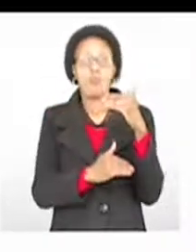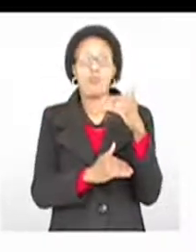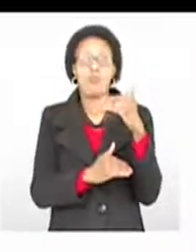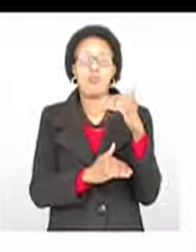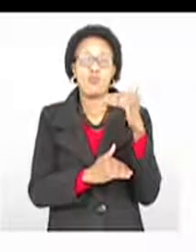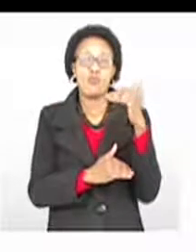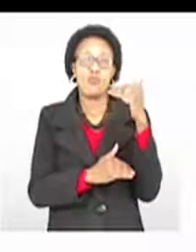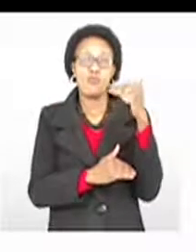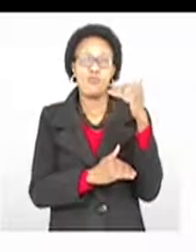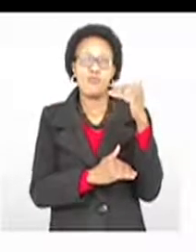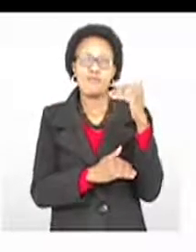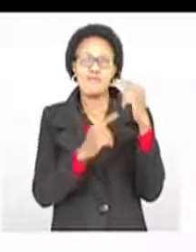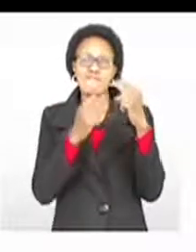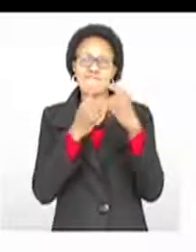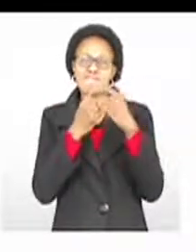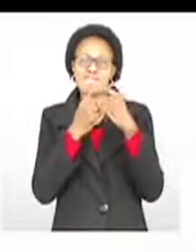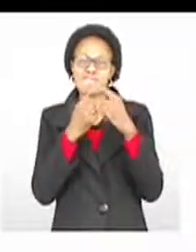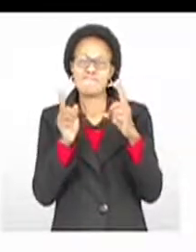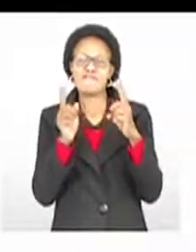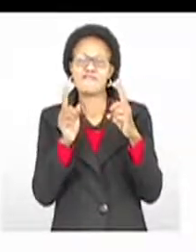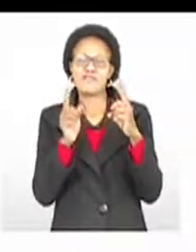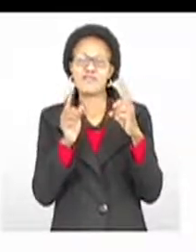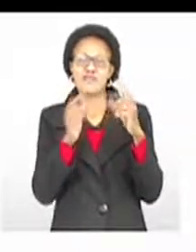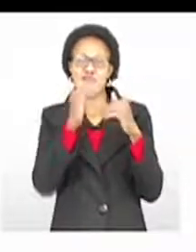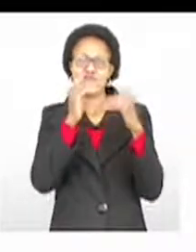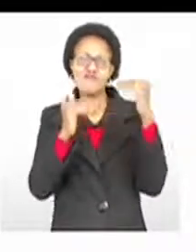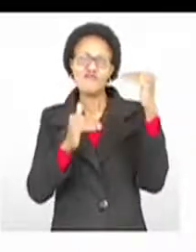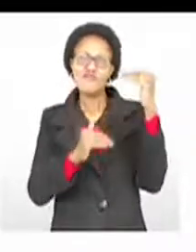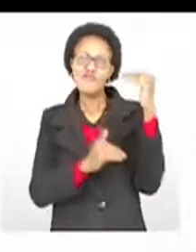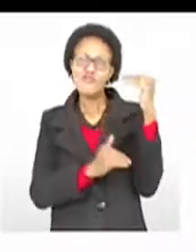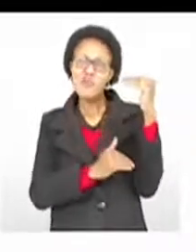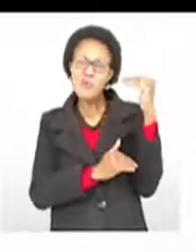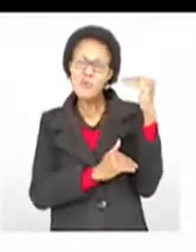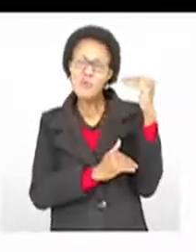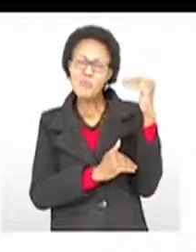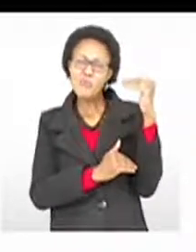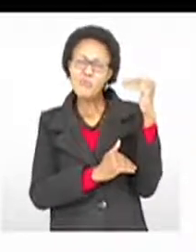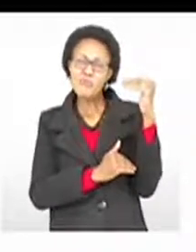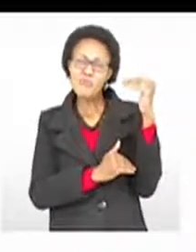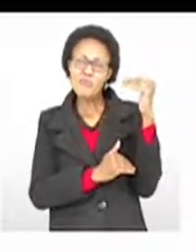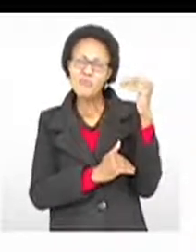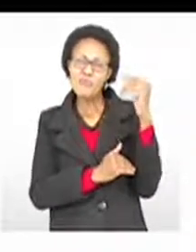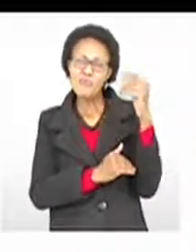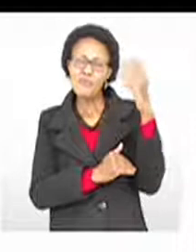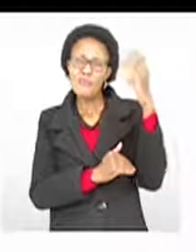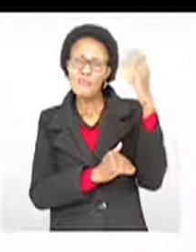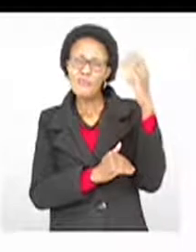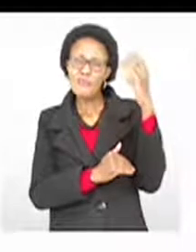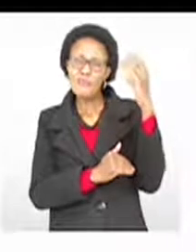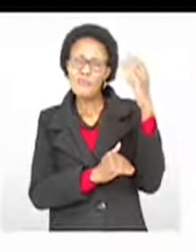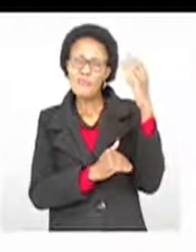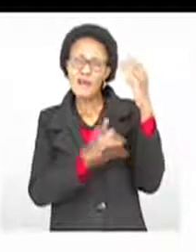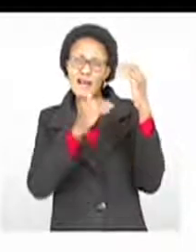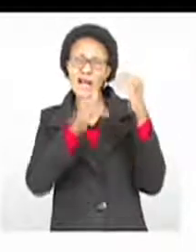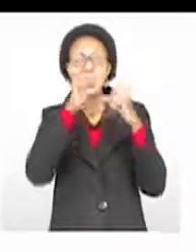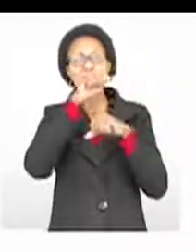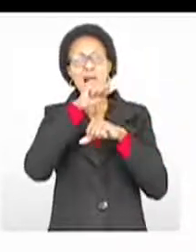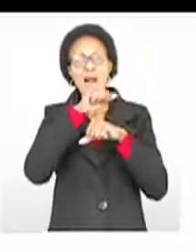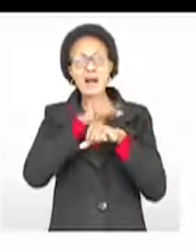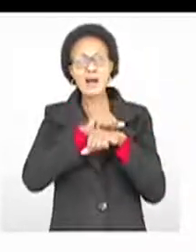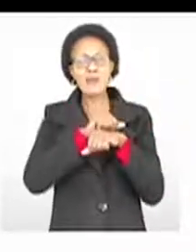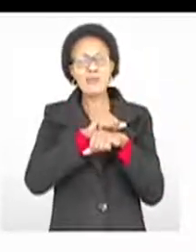of low? It can't be long for the pencil. It cannot be on top for the